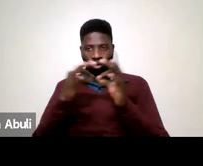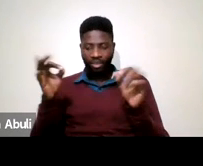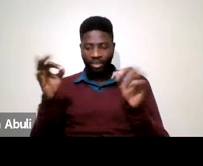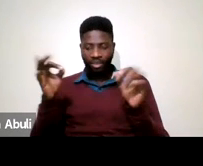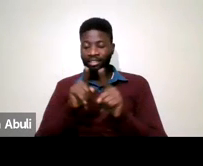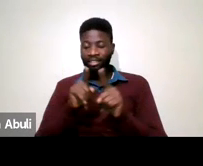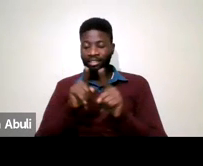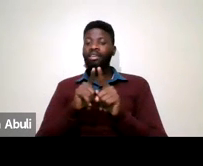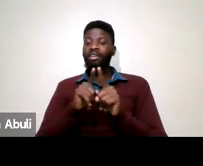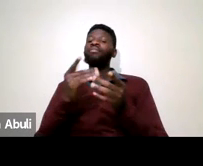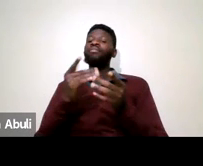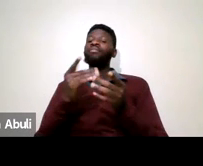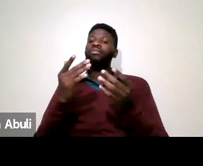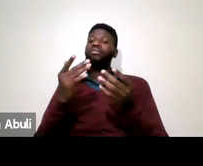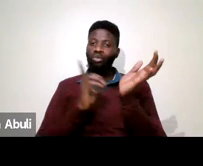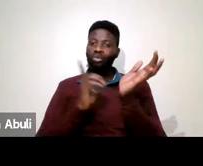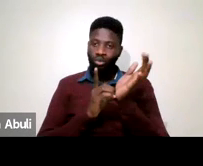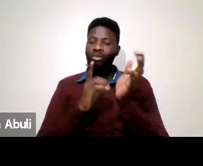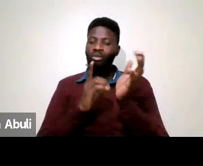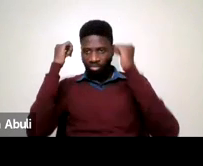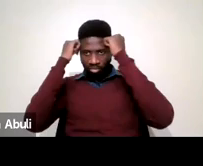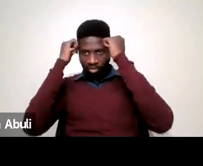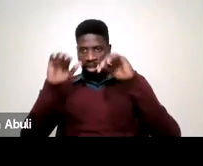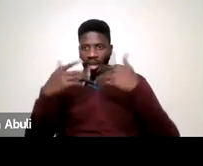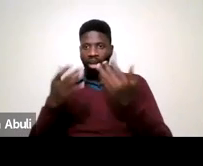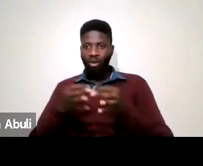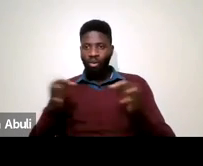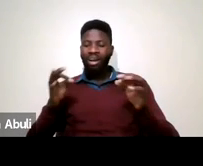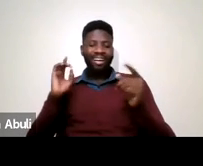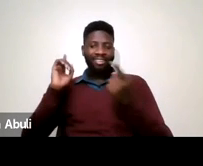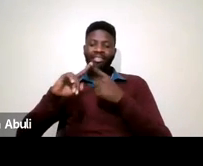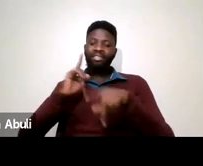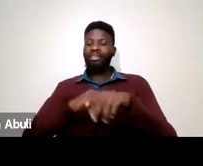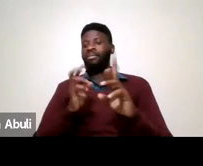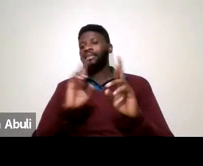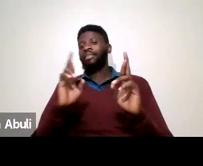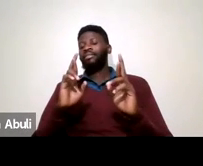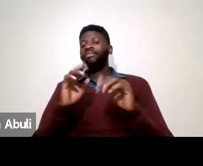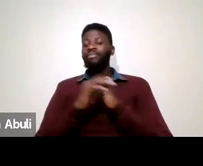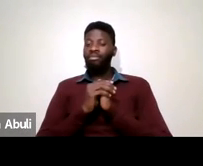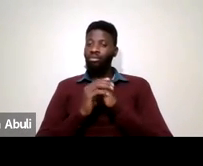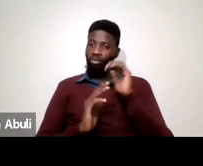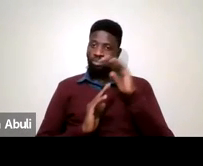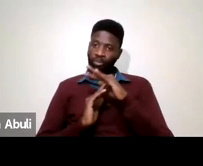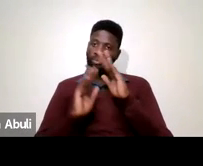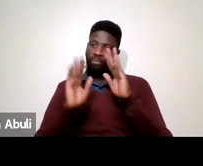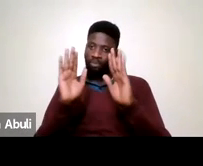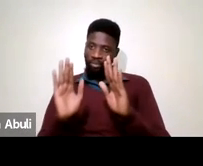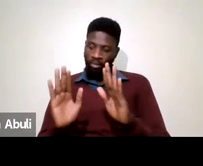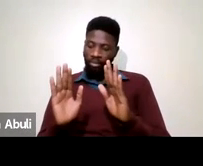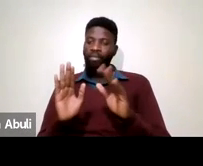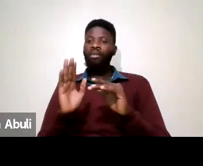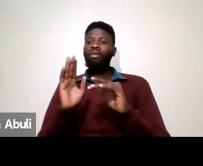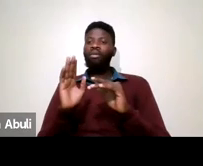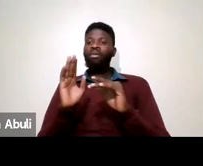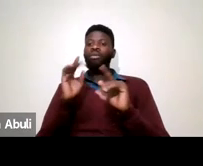that until you are ready now to undertake the medical duties. So most importantly, properly set goals can be